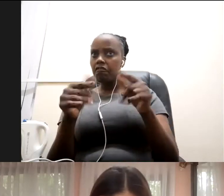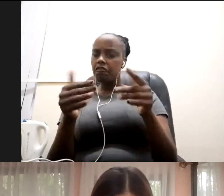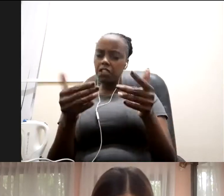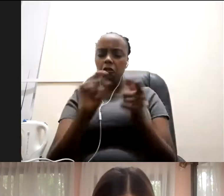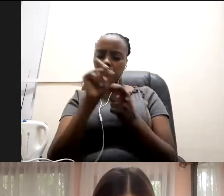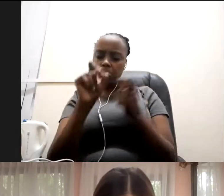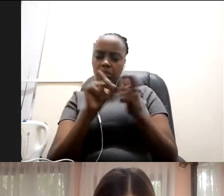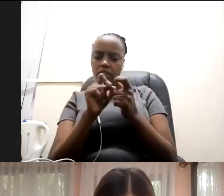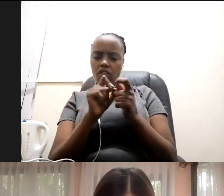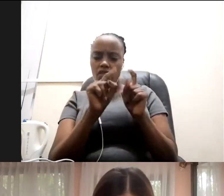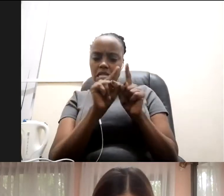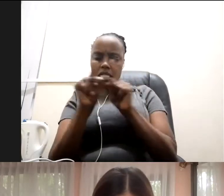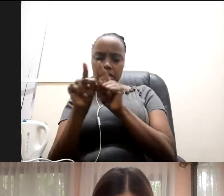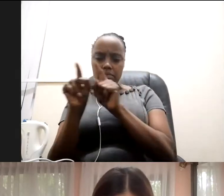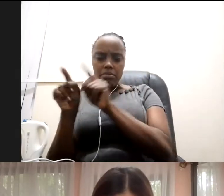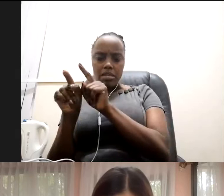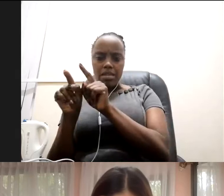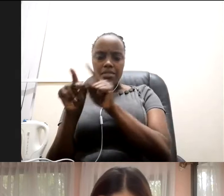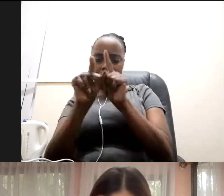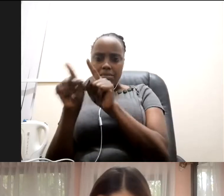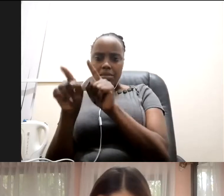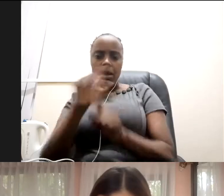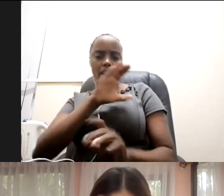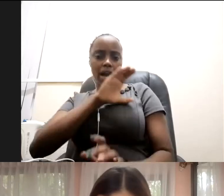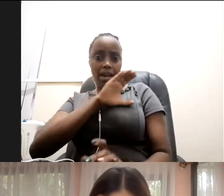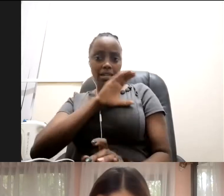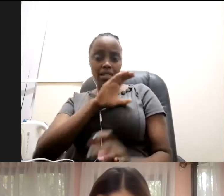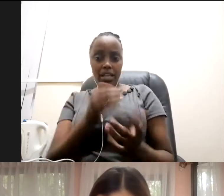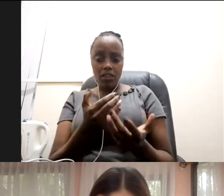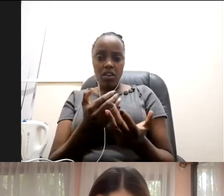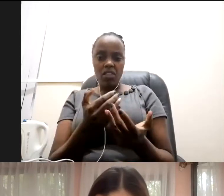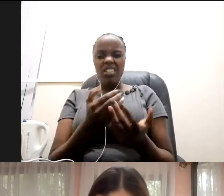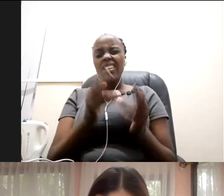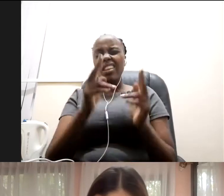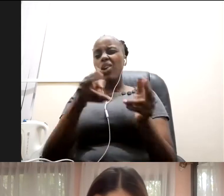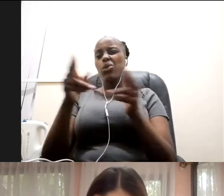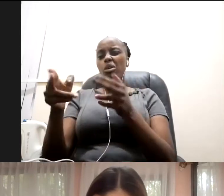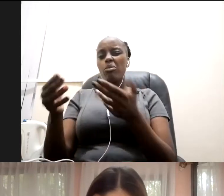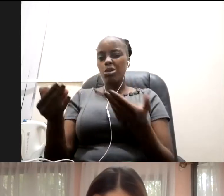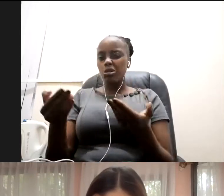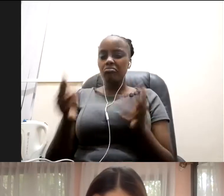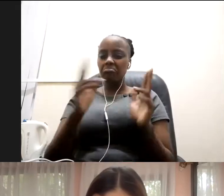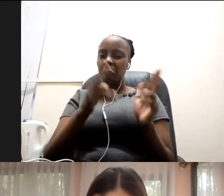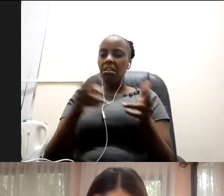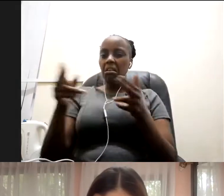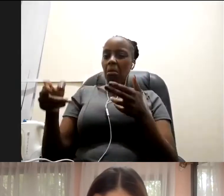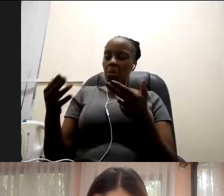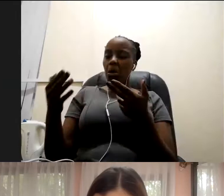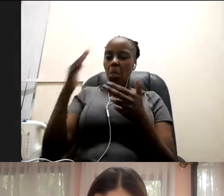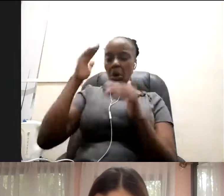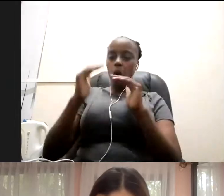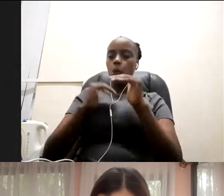common characteristics beyond just the obvious of no or limited